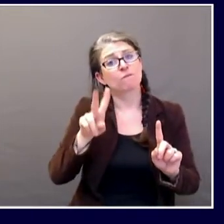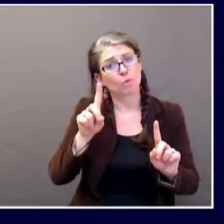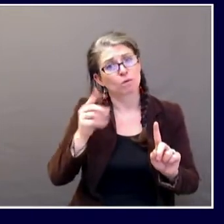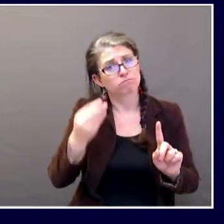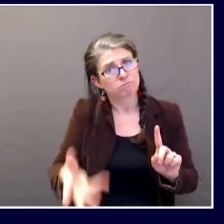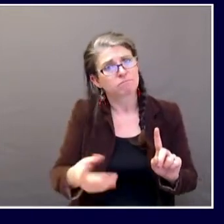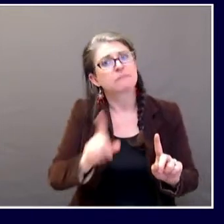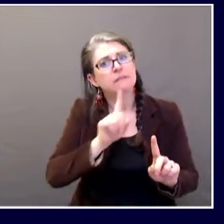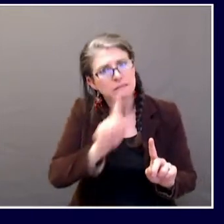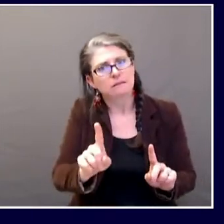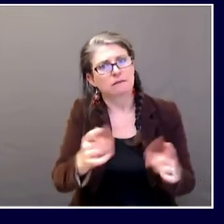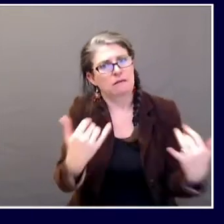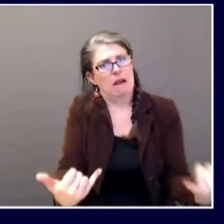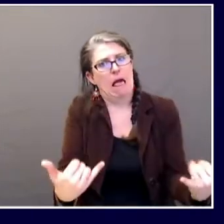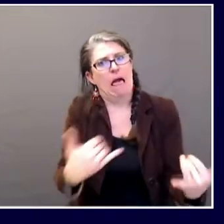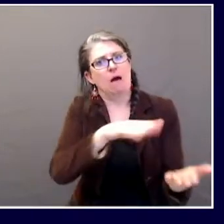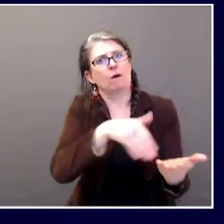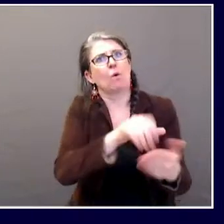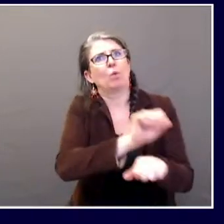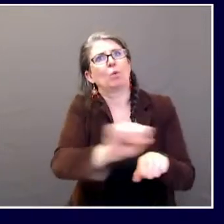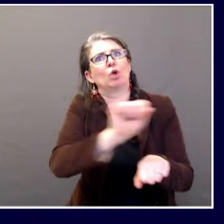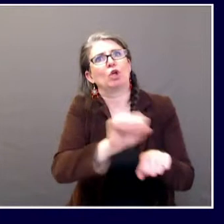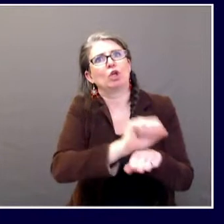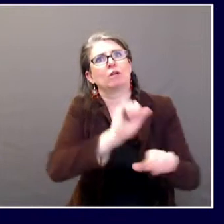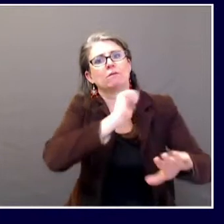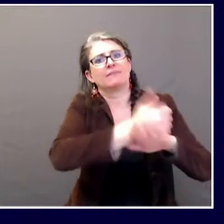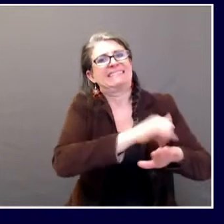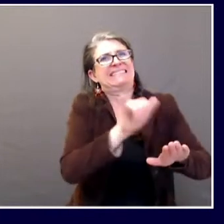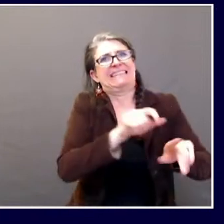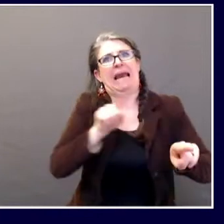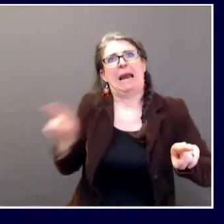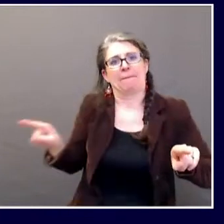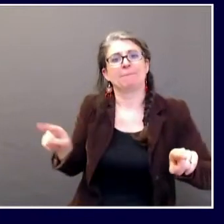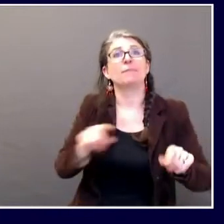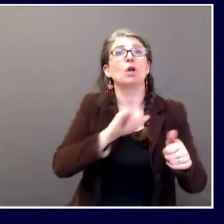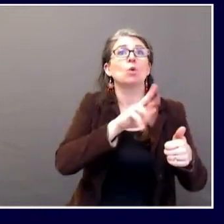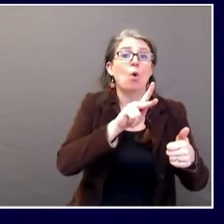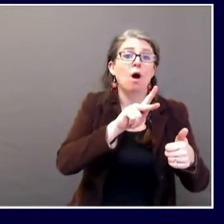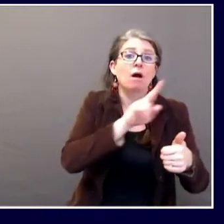at York Hospital, Southern Maine Healthcare, and soon at Scarborough Downs.